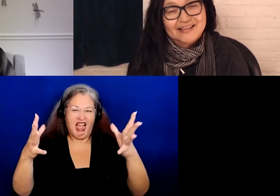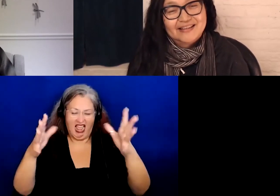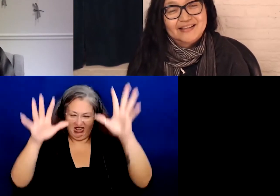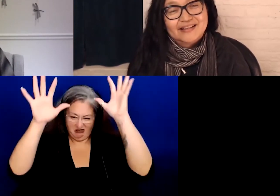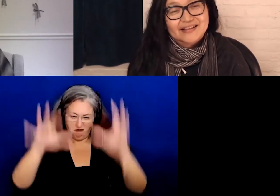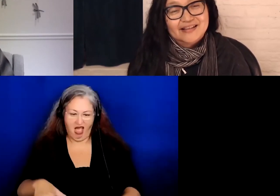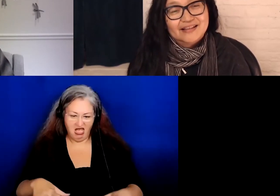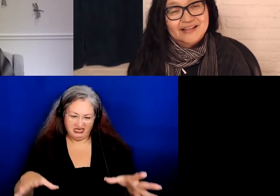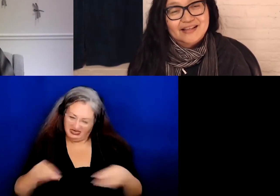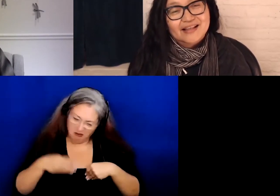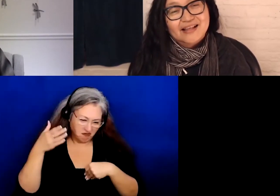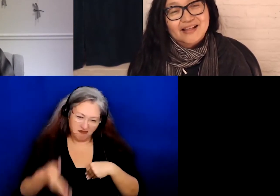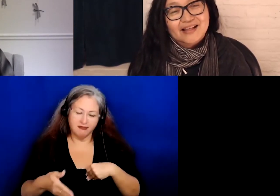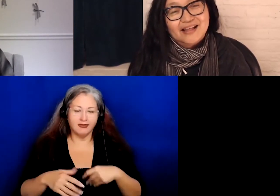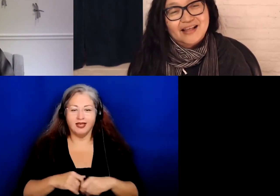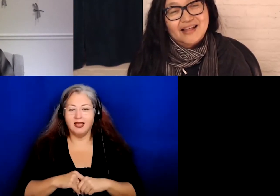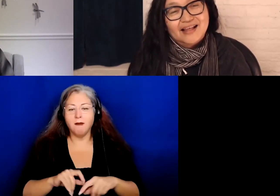may. But